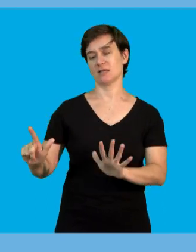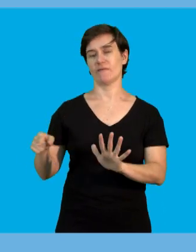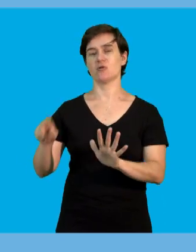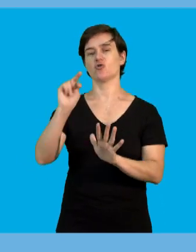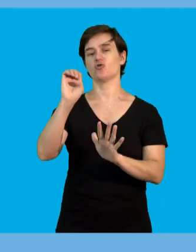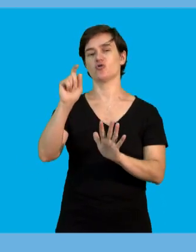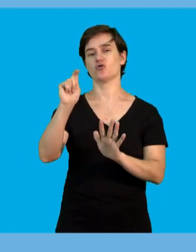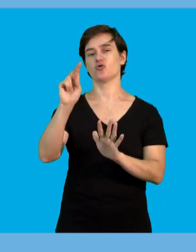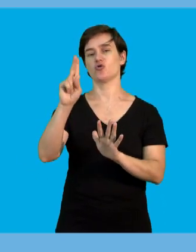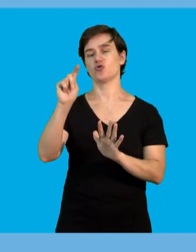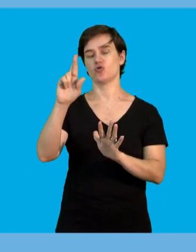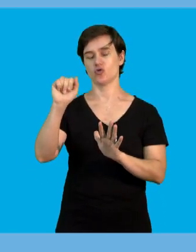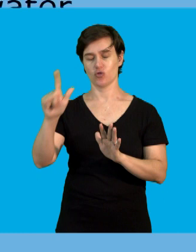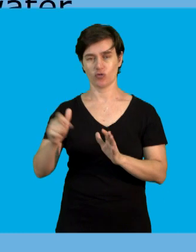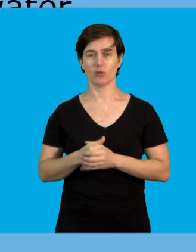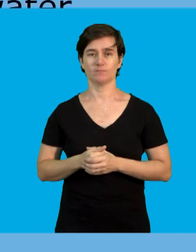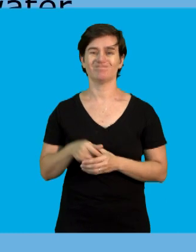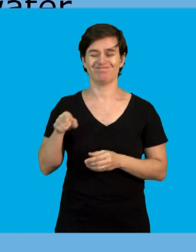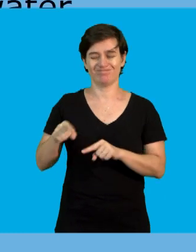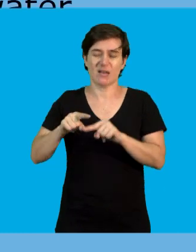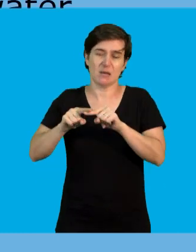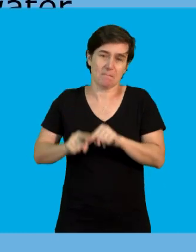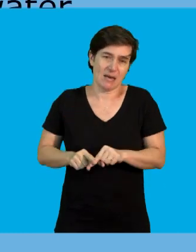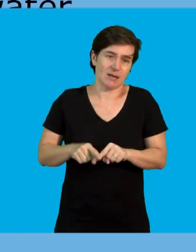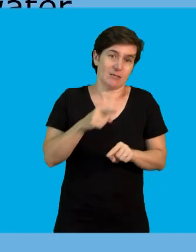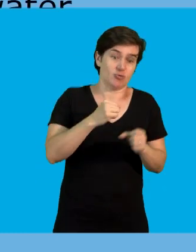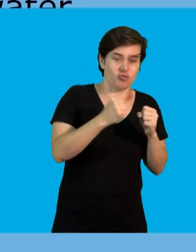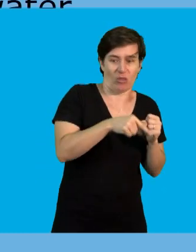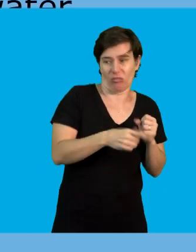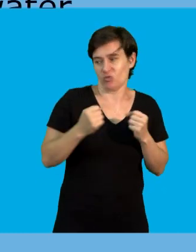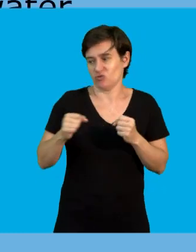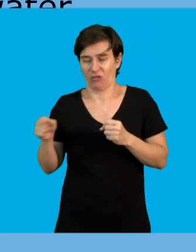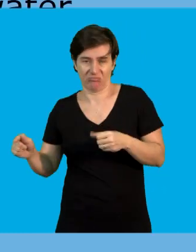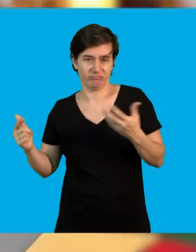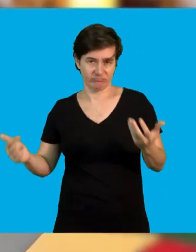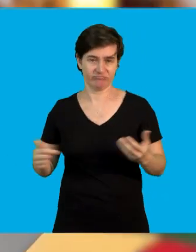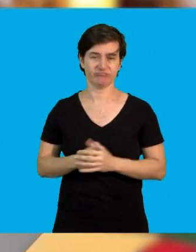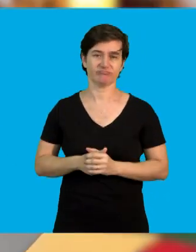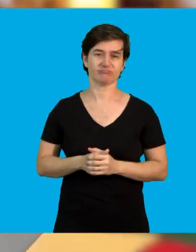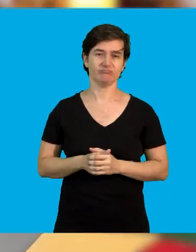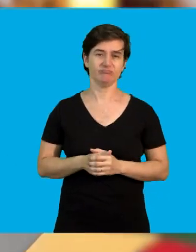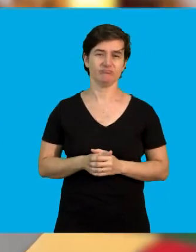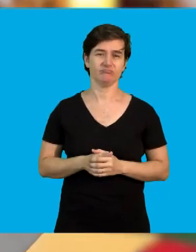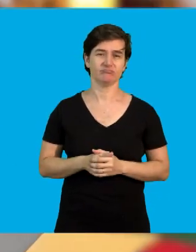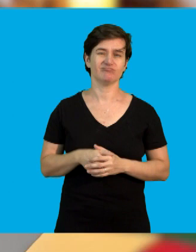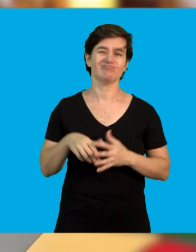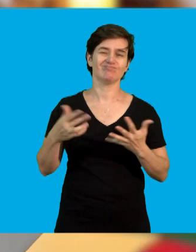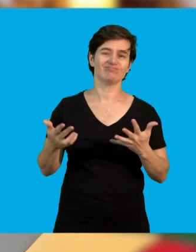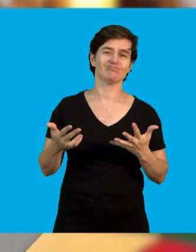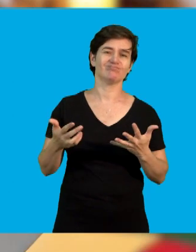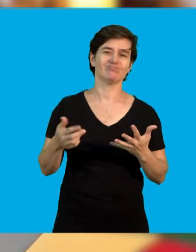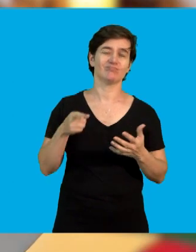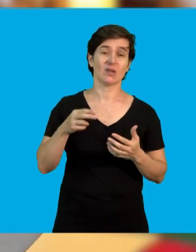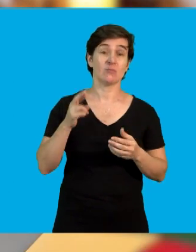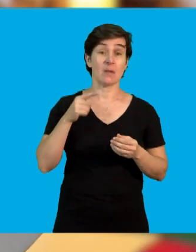So for it to be neutralization reaction, it depends on the strength of the acid and the base. And obviously, the obvious one